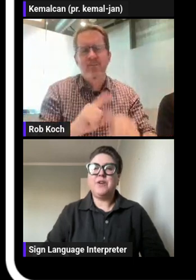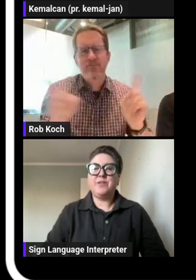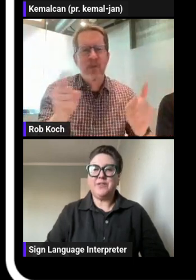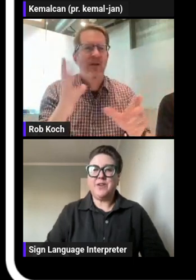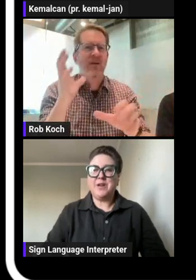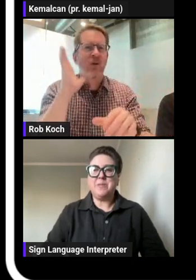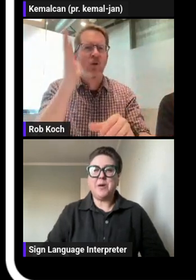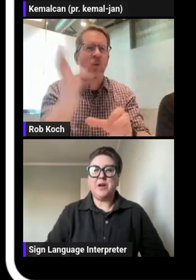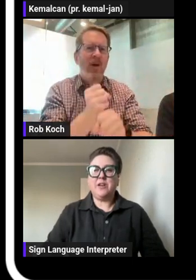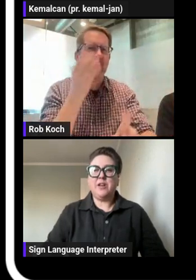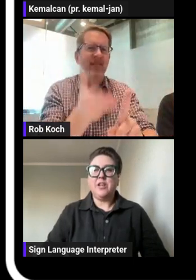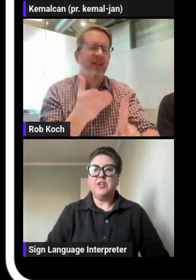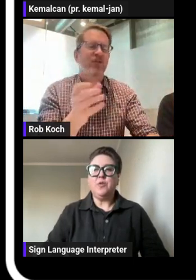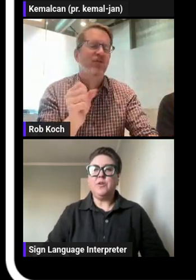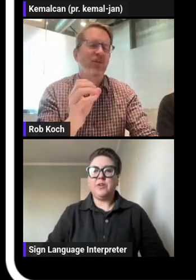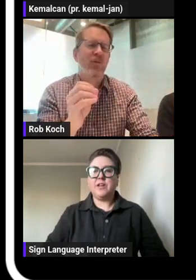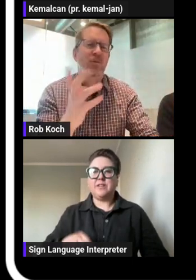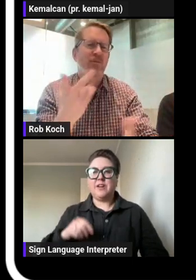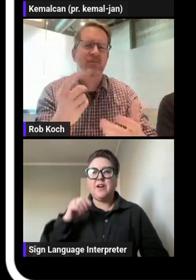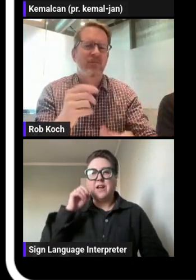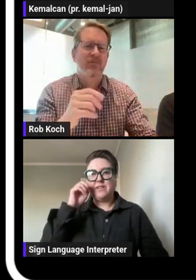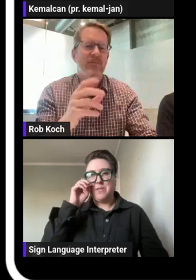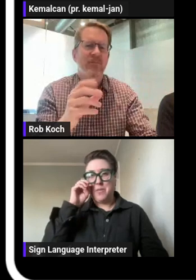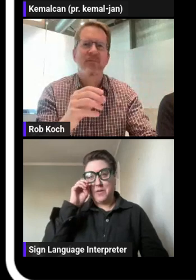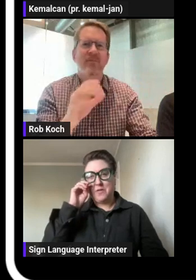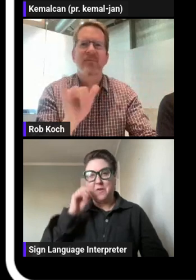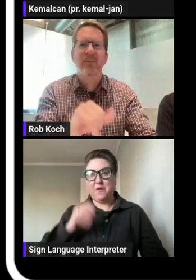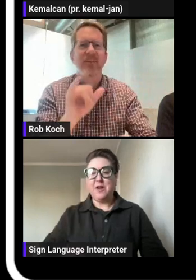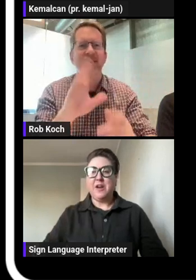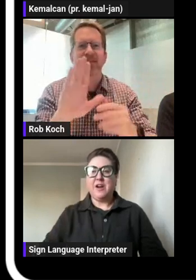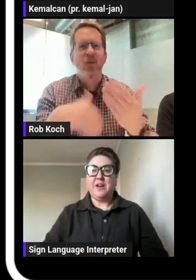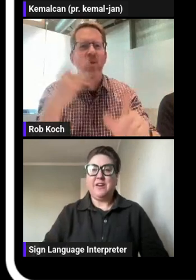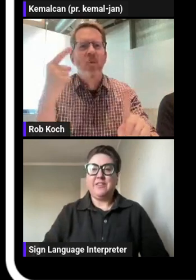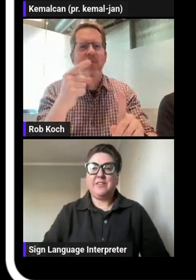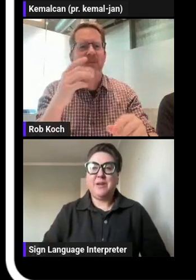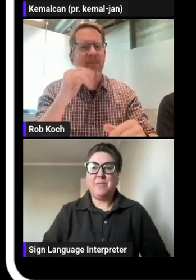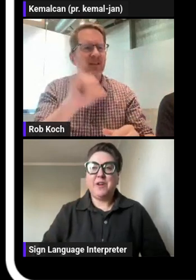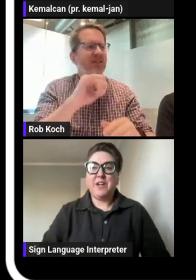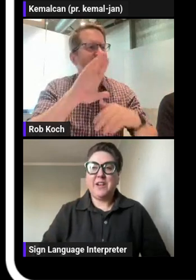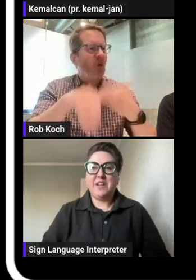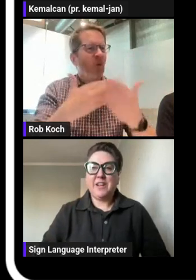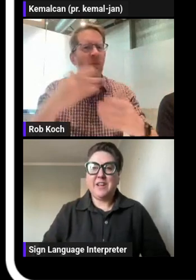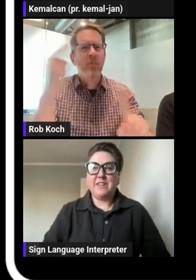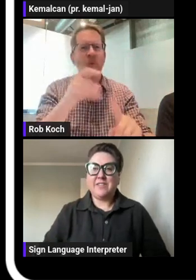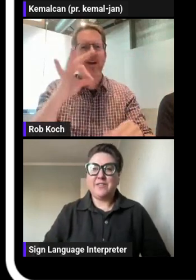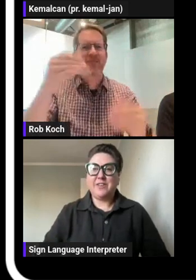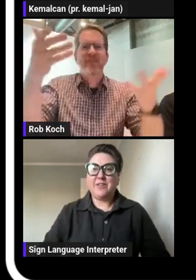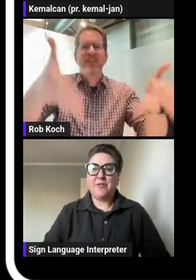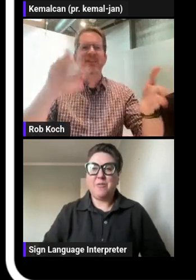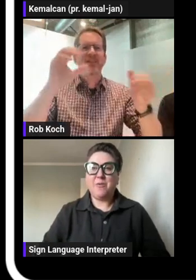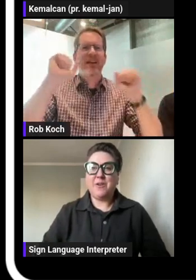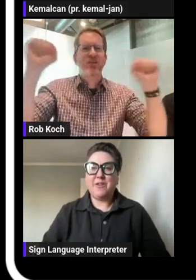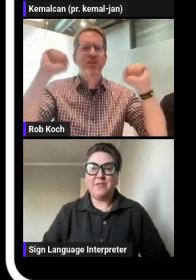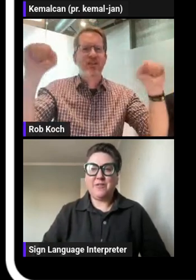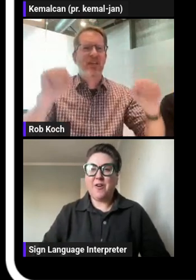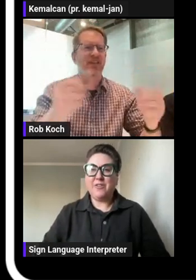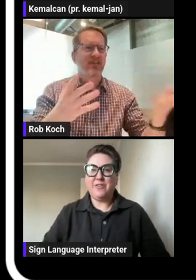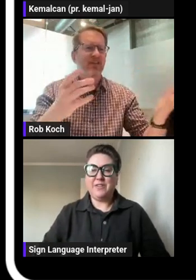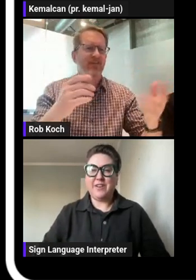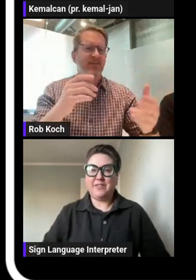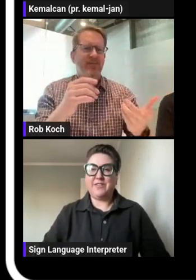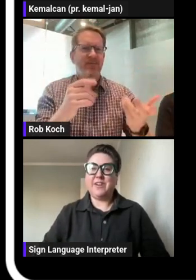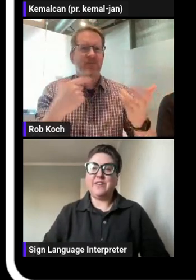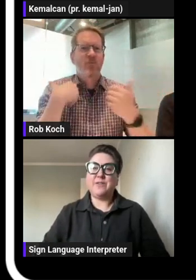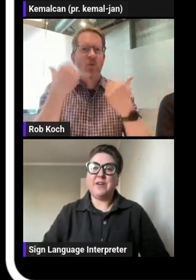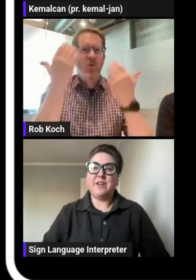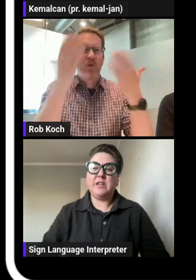days, who knows, right? But you will get there at some point. So just keep working at it. And that's really the whole point of all of